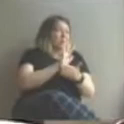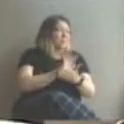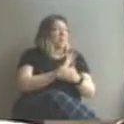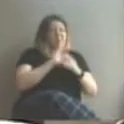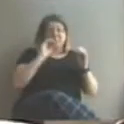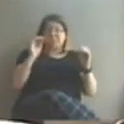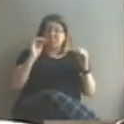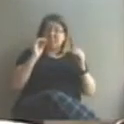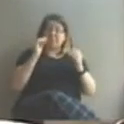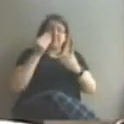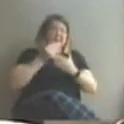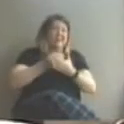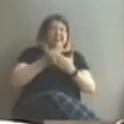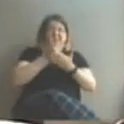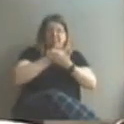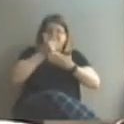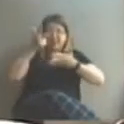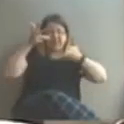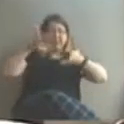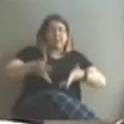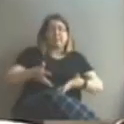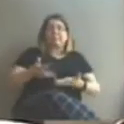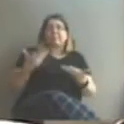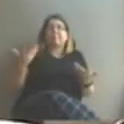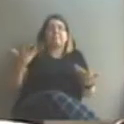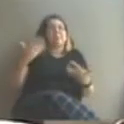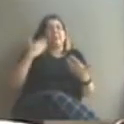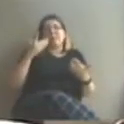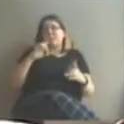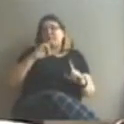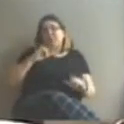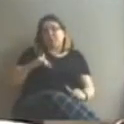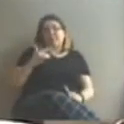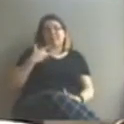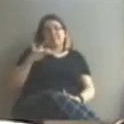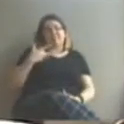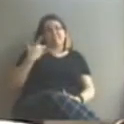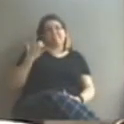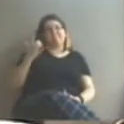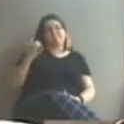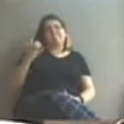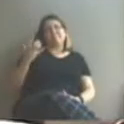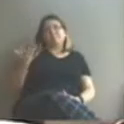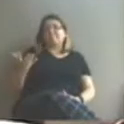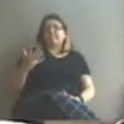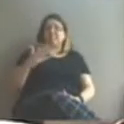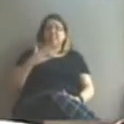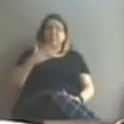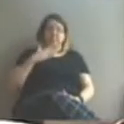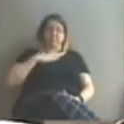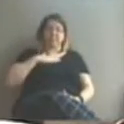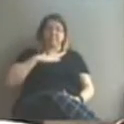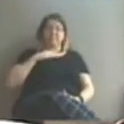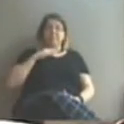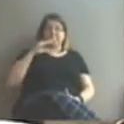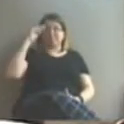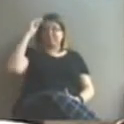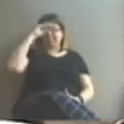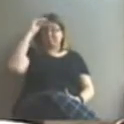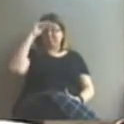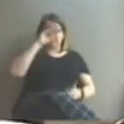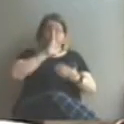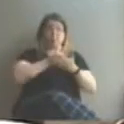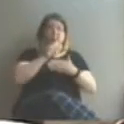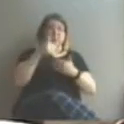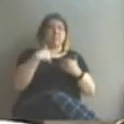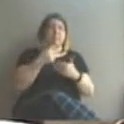there's 3 weeks left. I don't know the answer to that question. I feel like just Mike Razor talking, schools